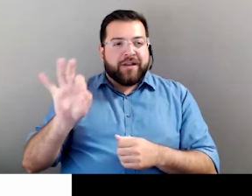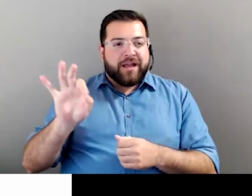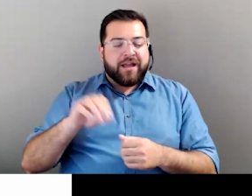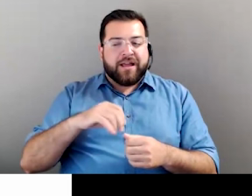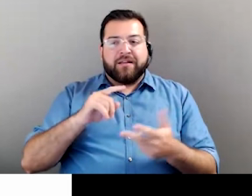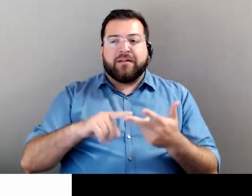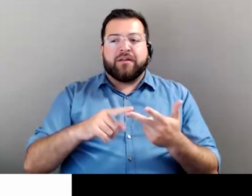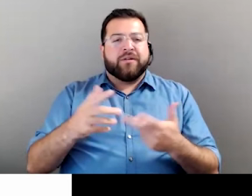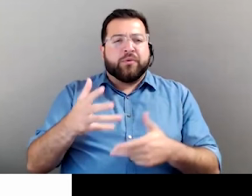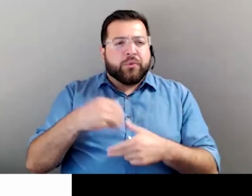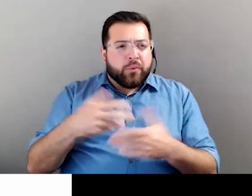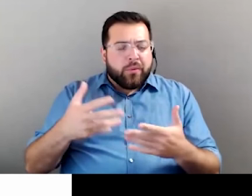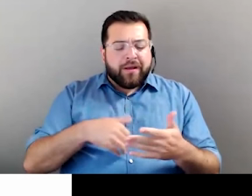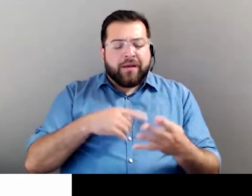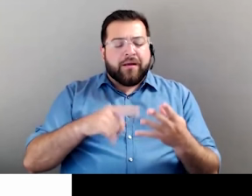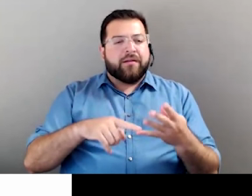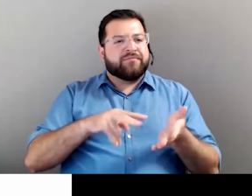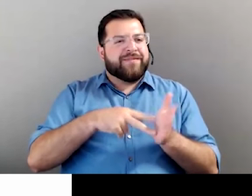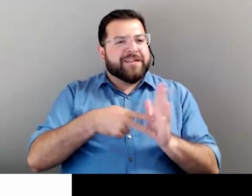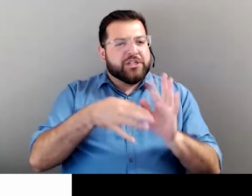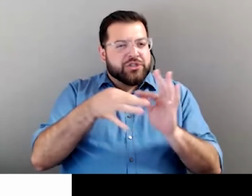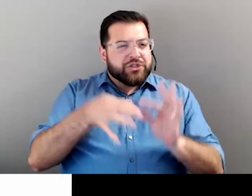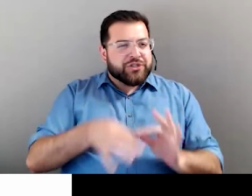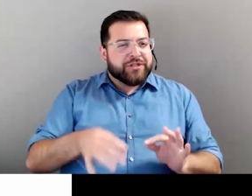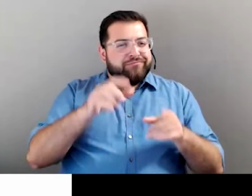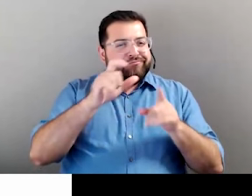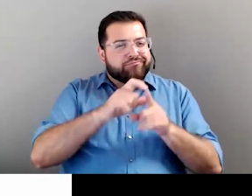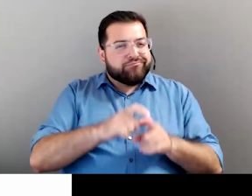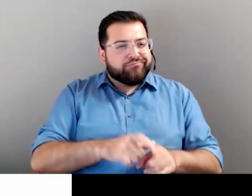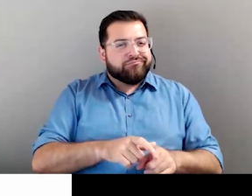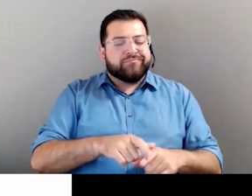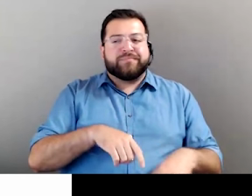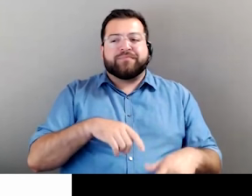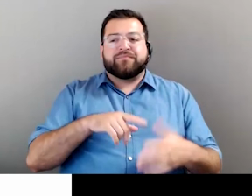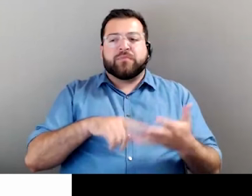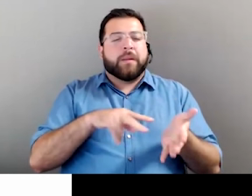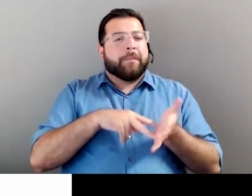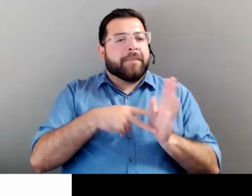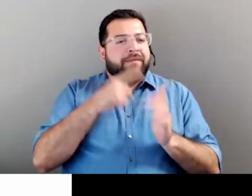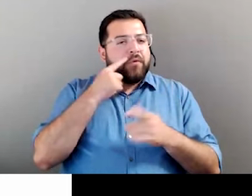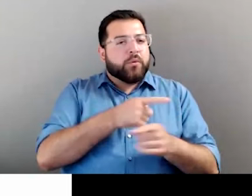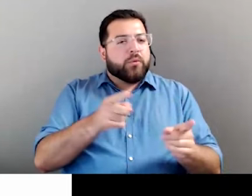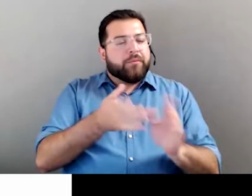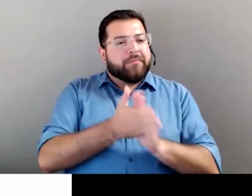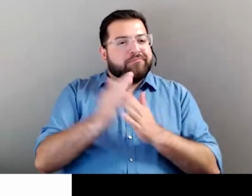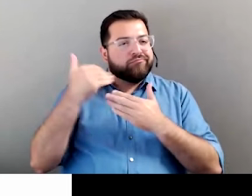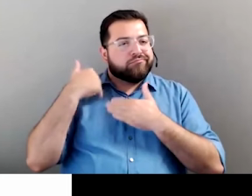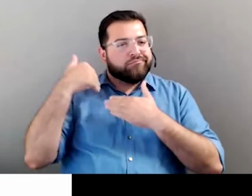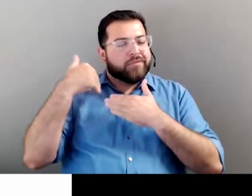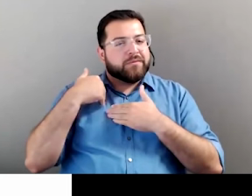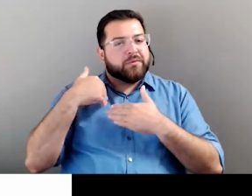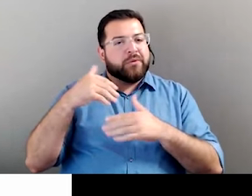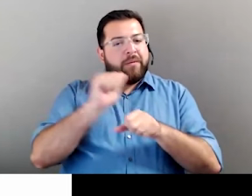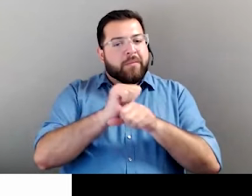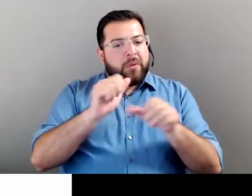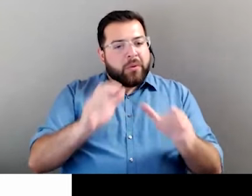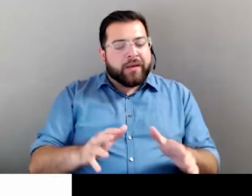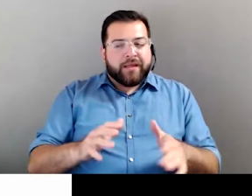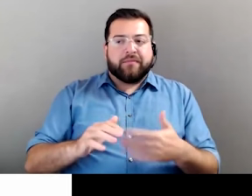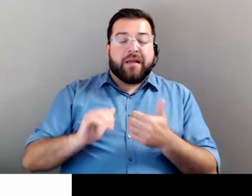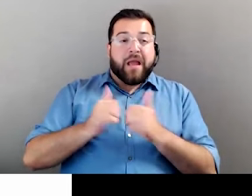about terms and definitions. Responsible employee and what it is, how to report a Title IX incident or a